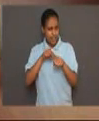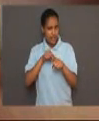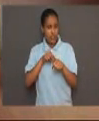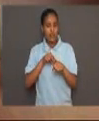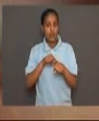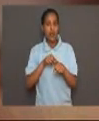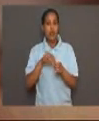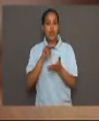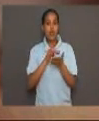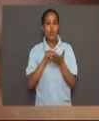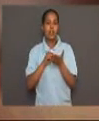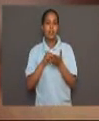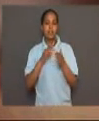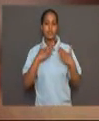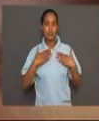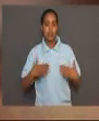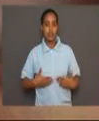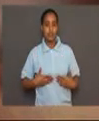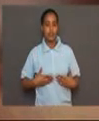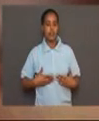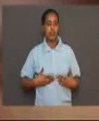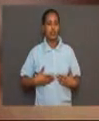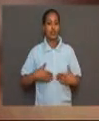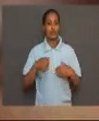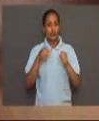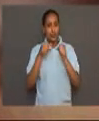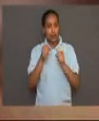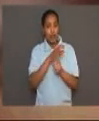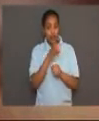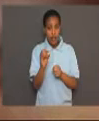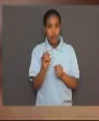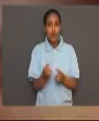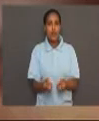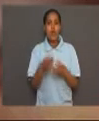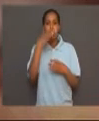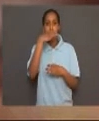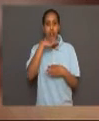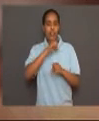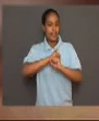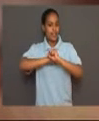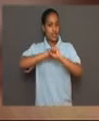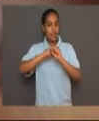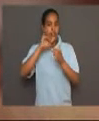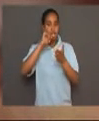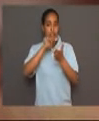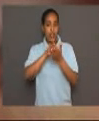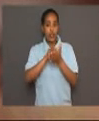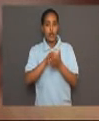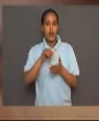cross-linked molecular structure makes them both stronger and more heat-resistant than